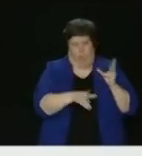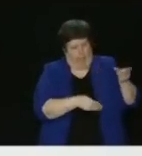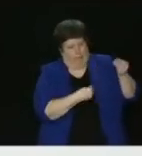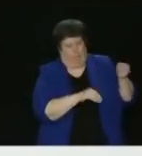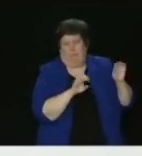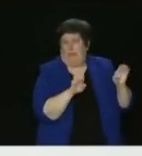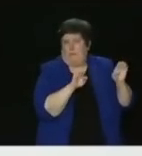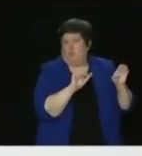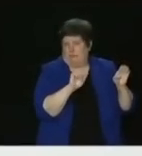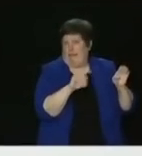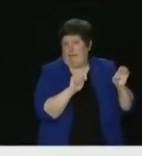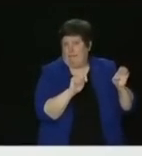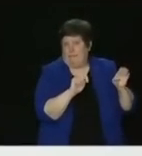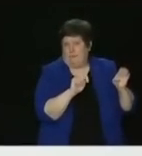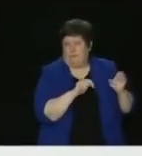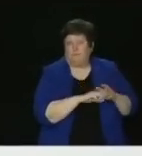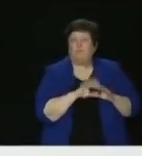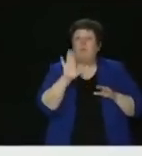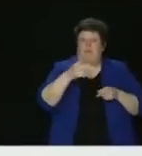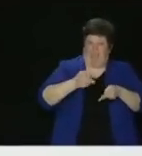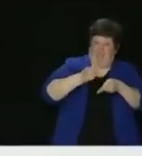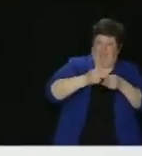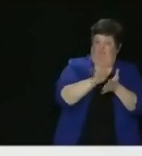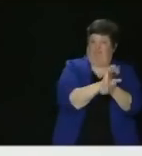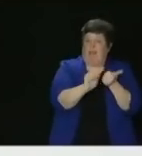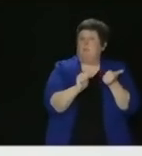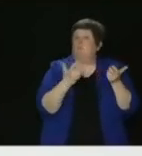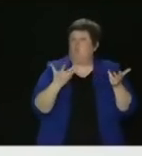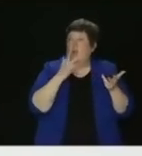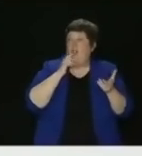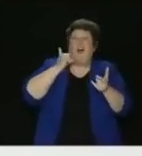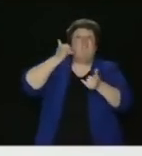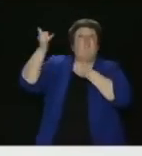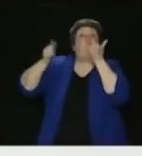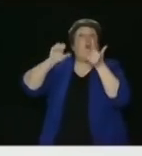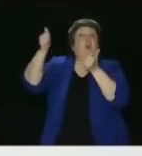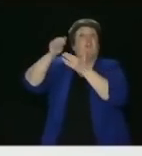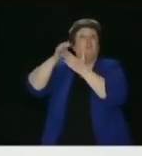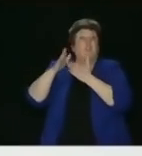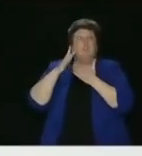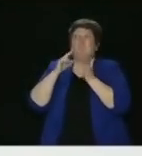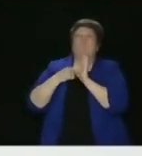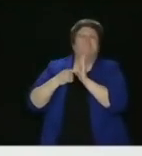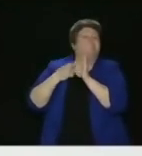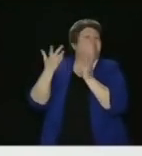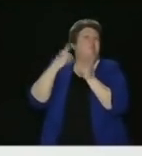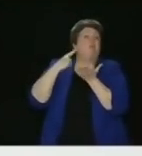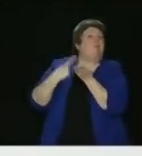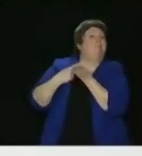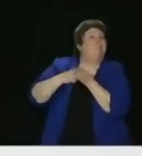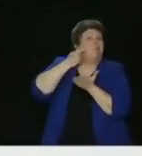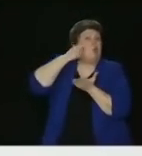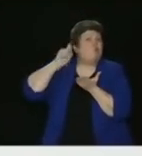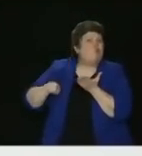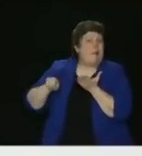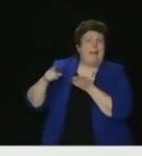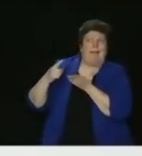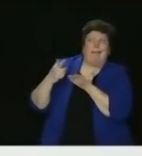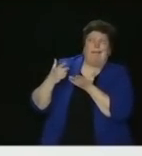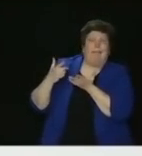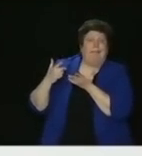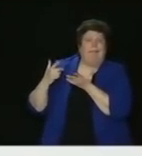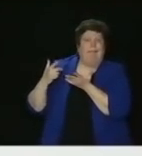damage, in my conversations with fellow leaders around the world on the situation in Ukraine and others, it has been clear